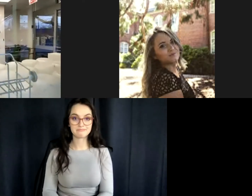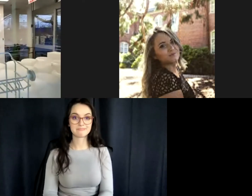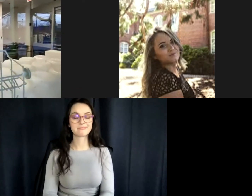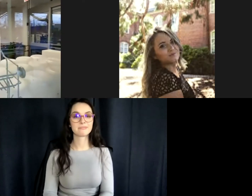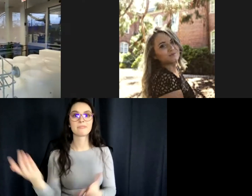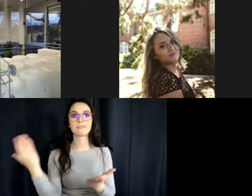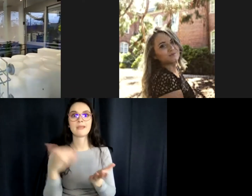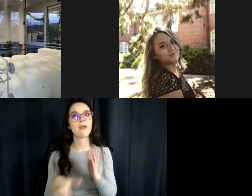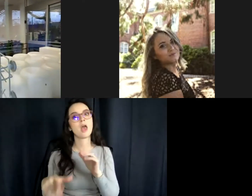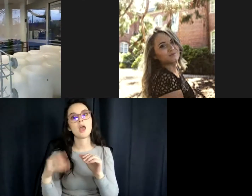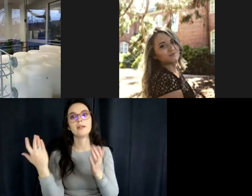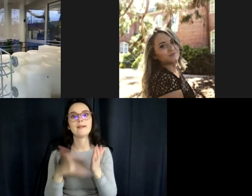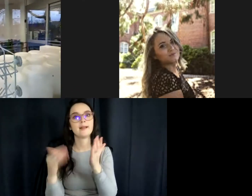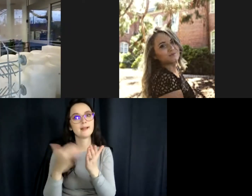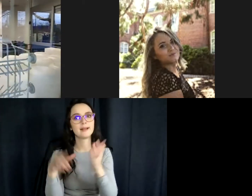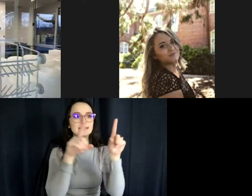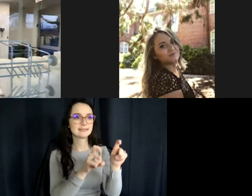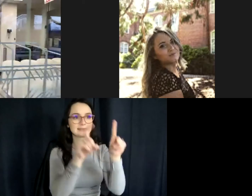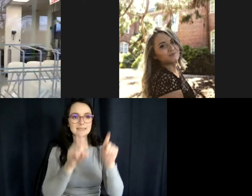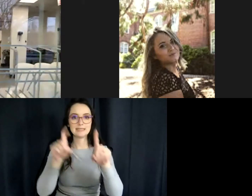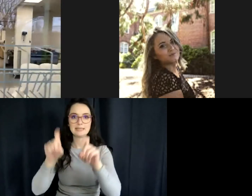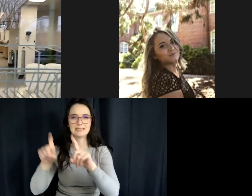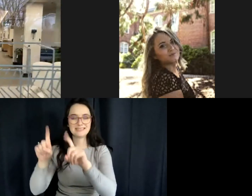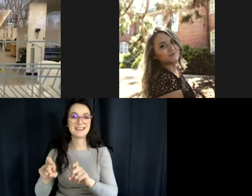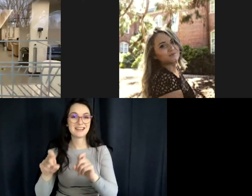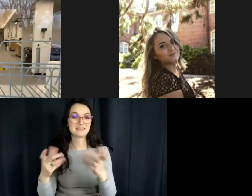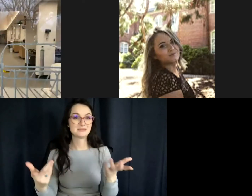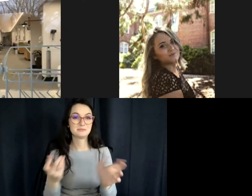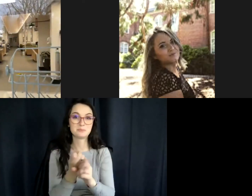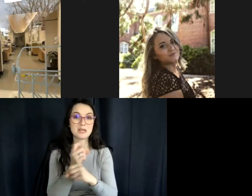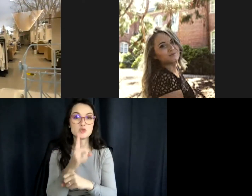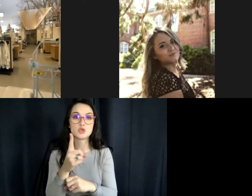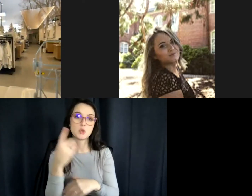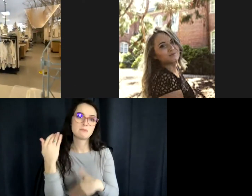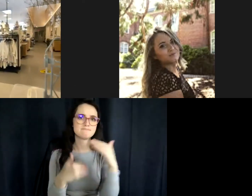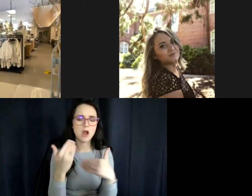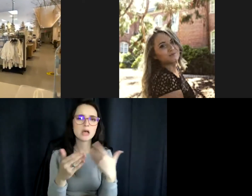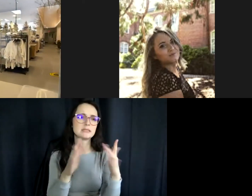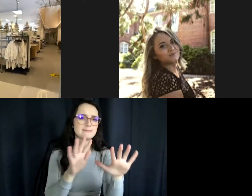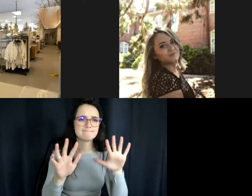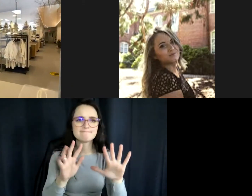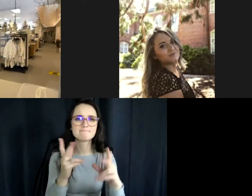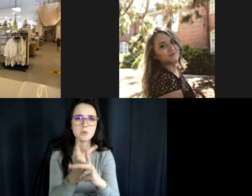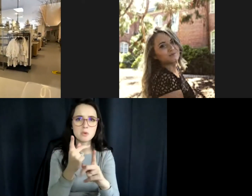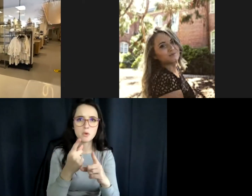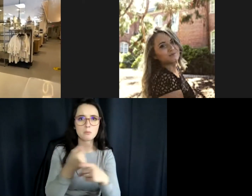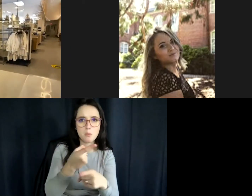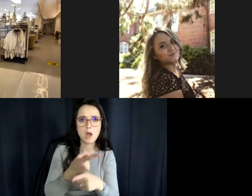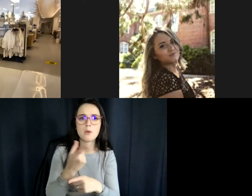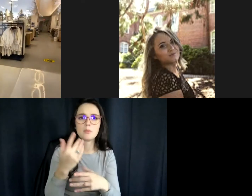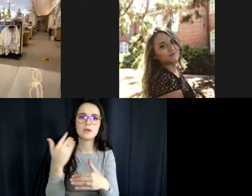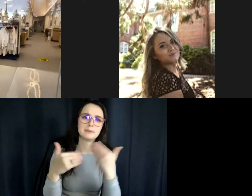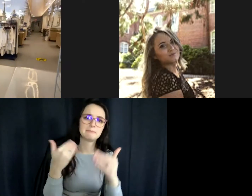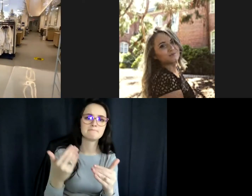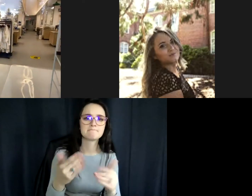There's two arms, and we'll actually see something similar at the secondary clarifiers, and I'll point that out. But Okay. there's a big